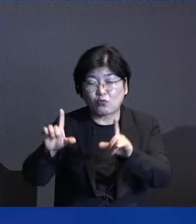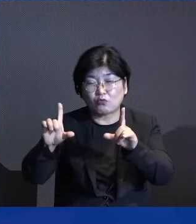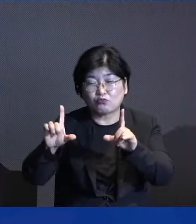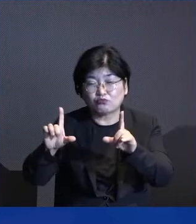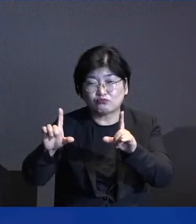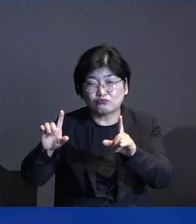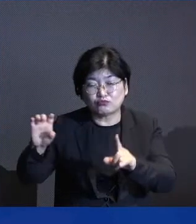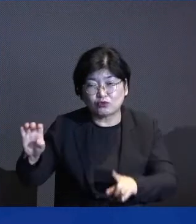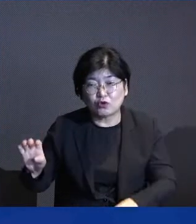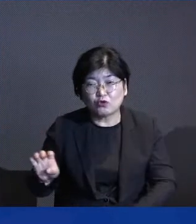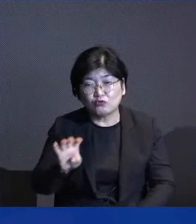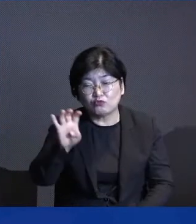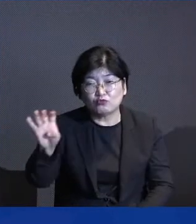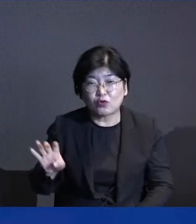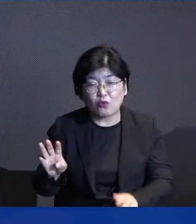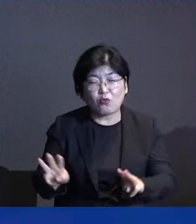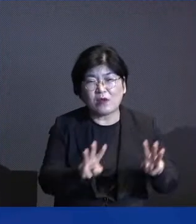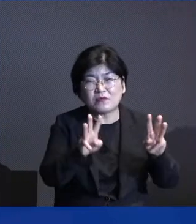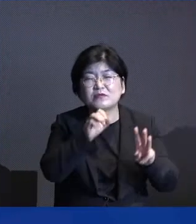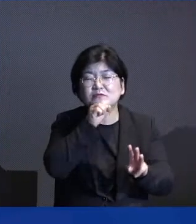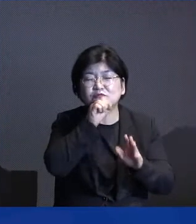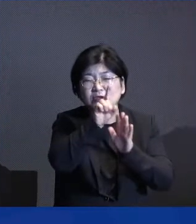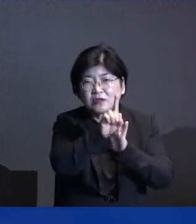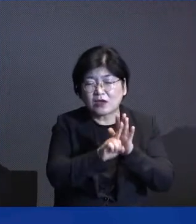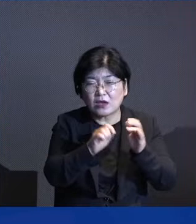high for social exclusion.